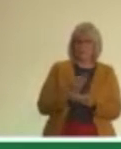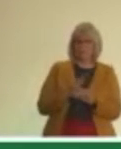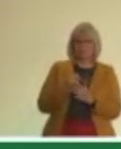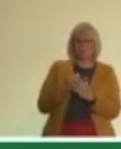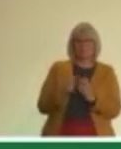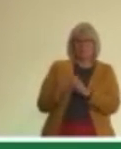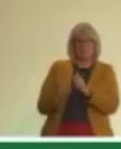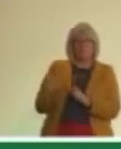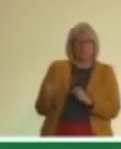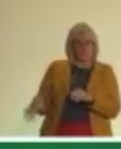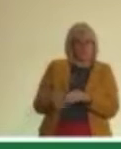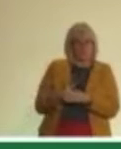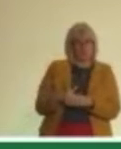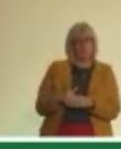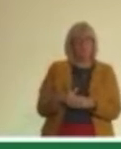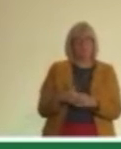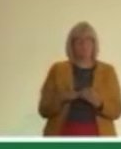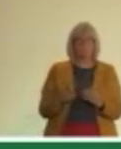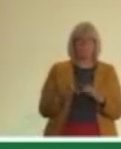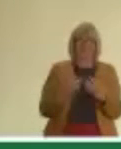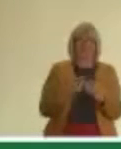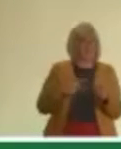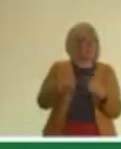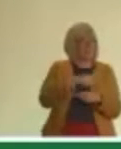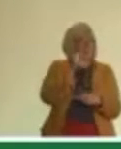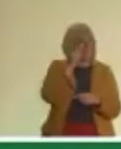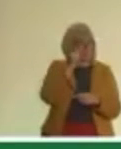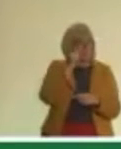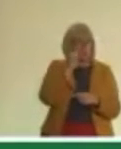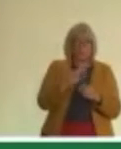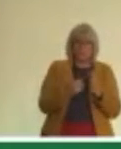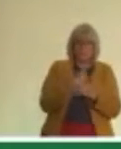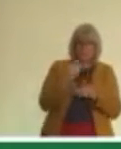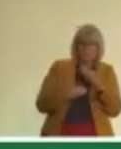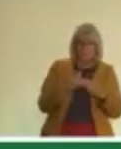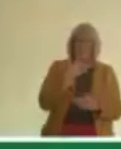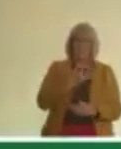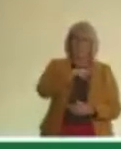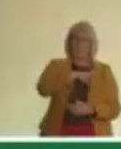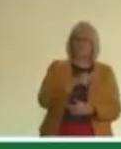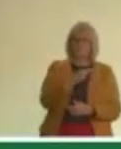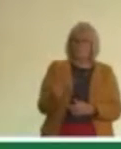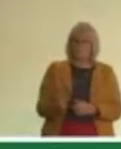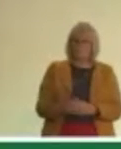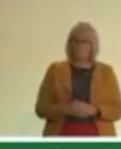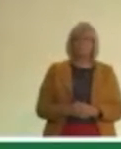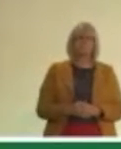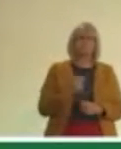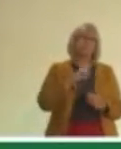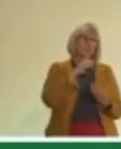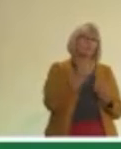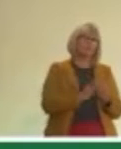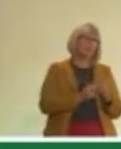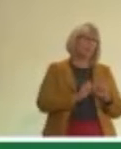everyone knows that they're coming on board and this is going to be better off for them. So I released this report and the Mayor seems to be changing